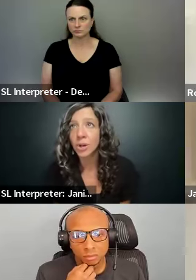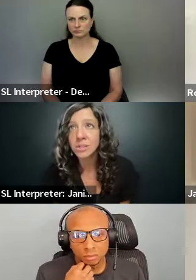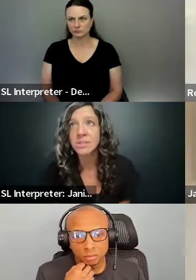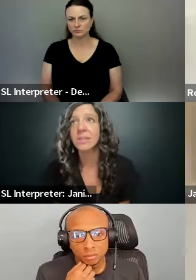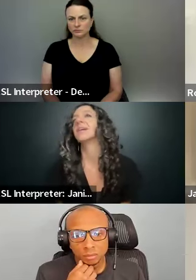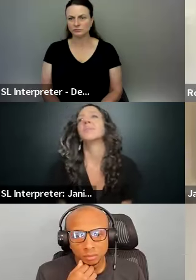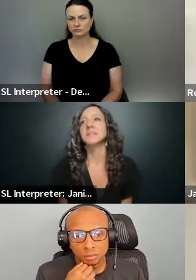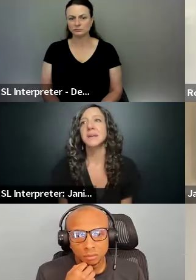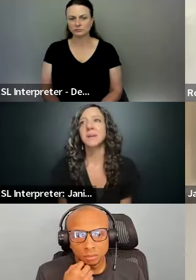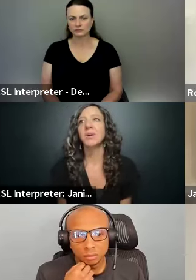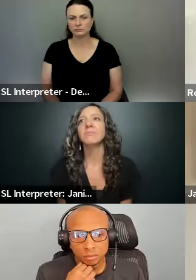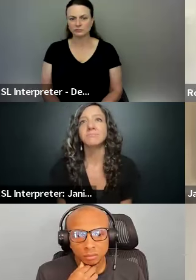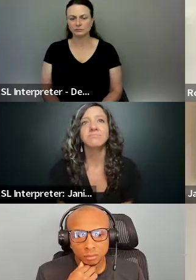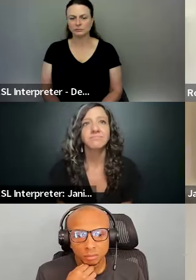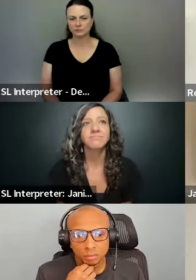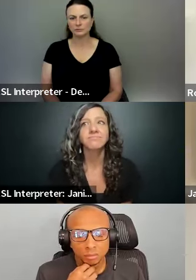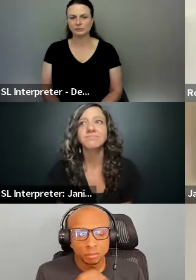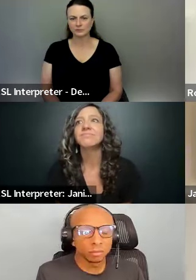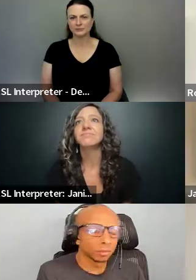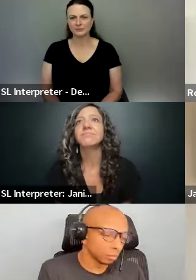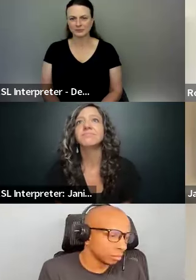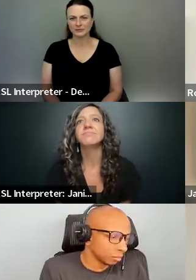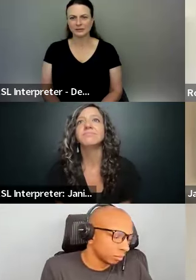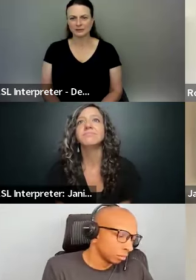other words, please let me know.